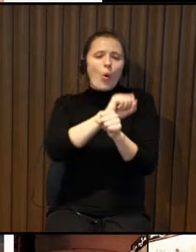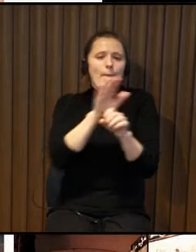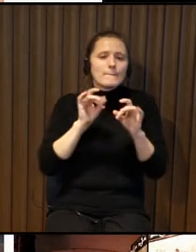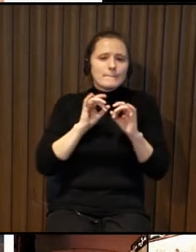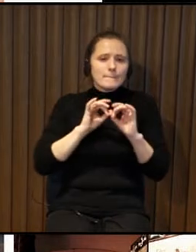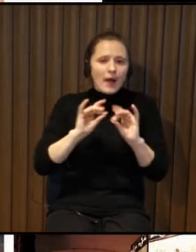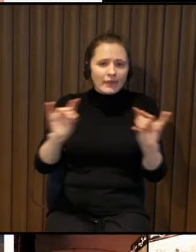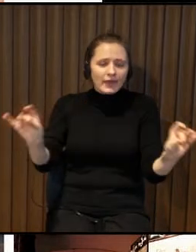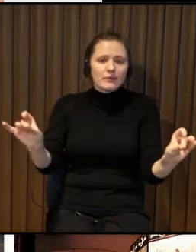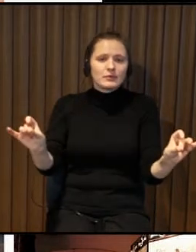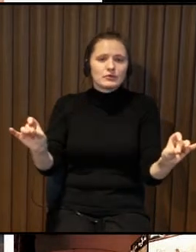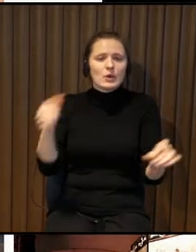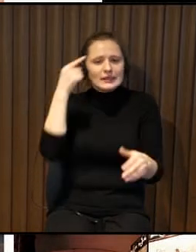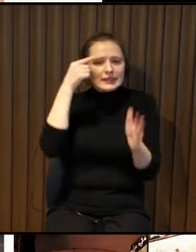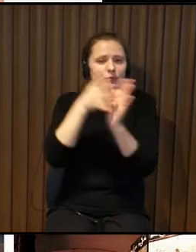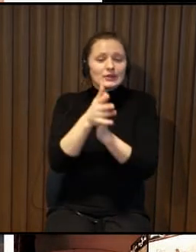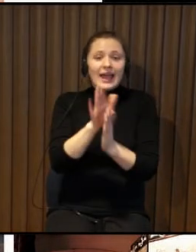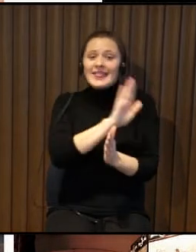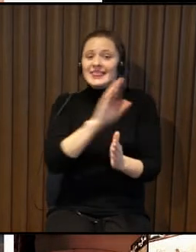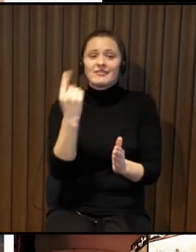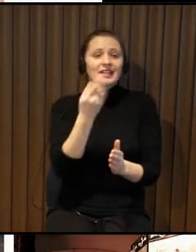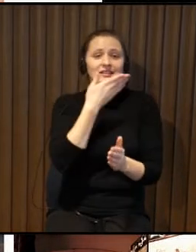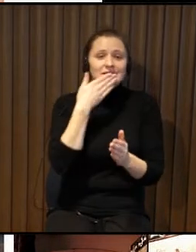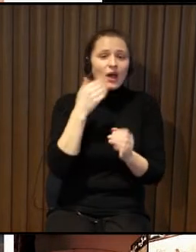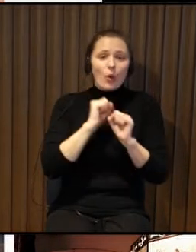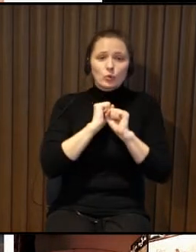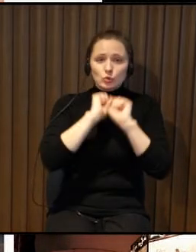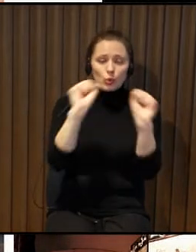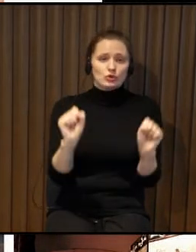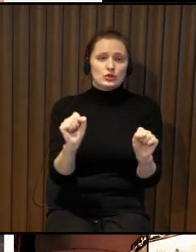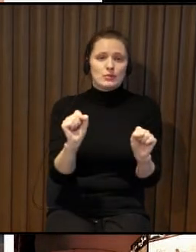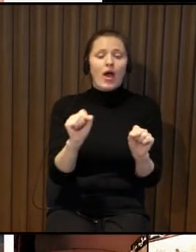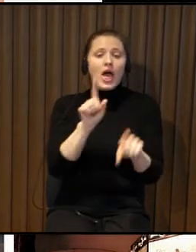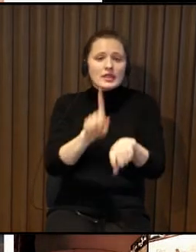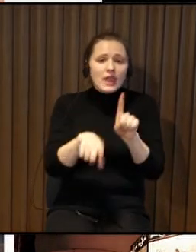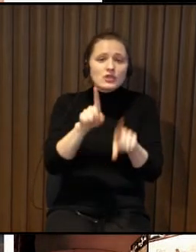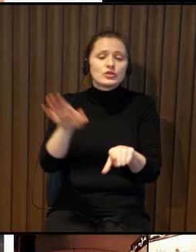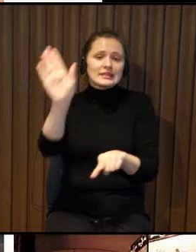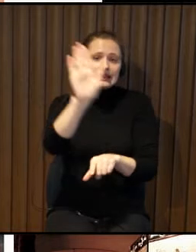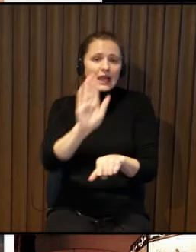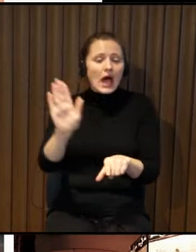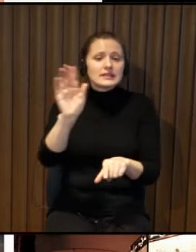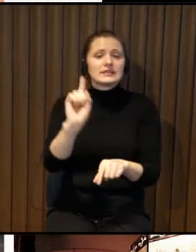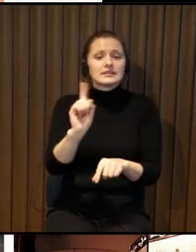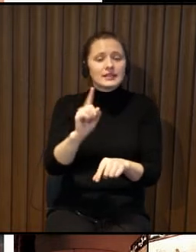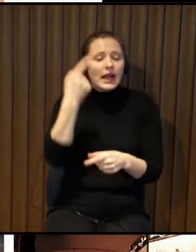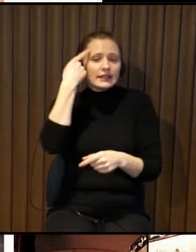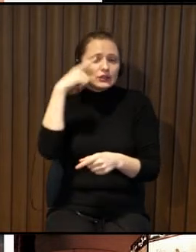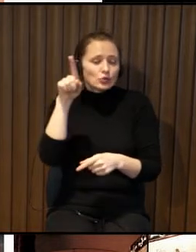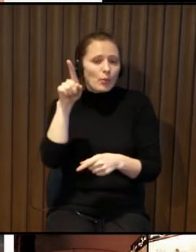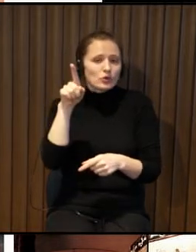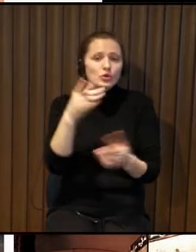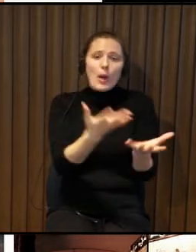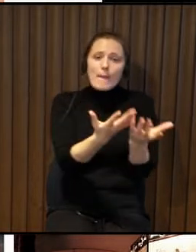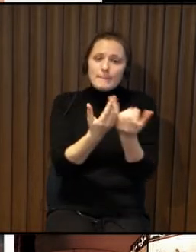have enacted policies that falsely assume that we can sacrifice the weak and vulnerable to ensure that